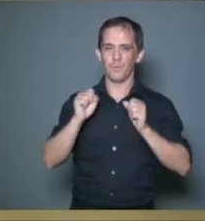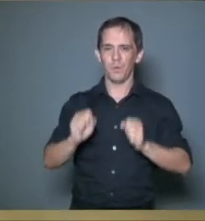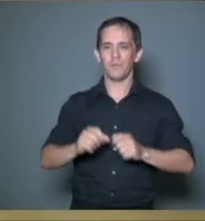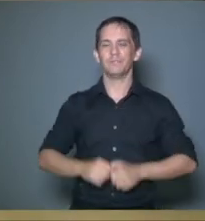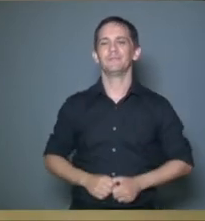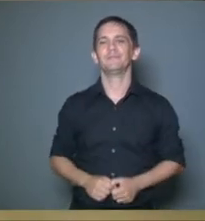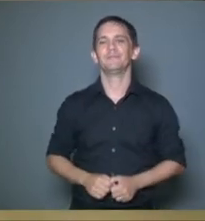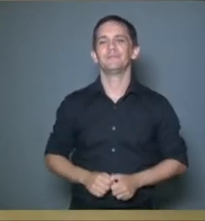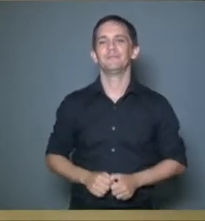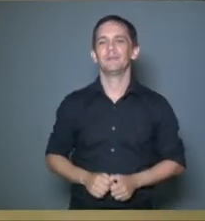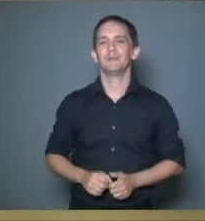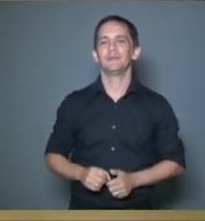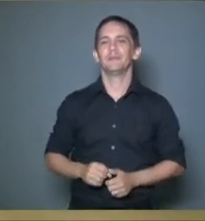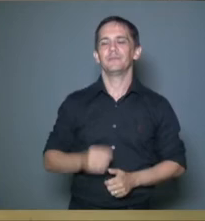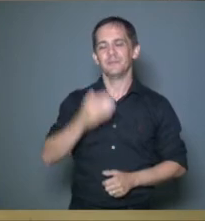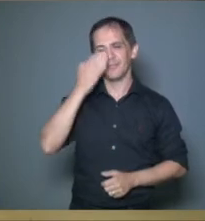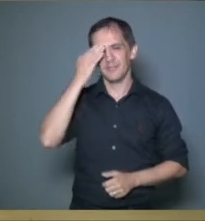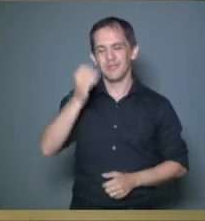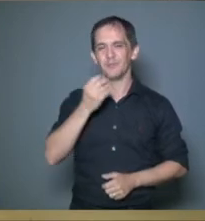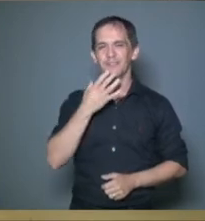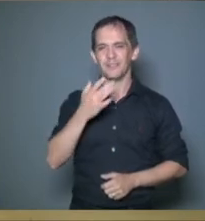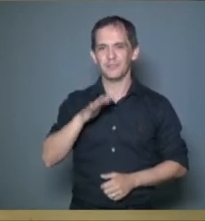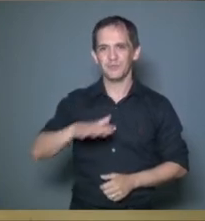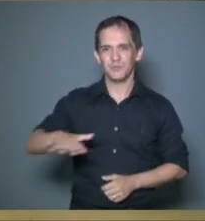question. Thank you very much. Good afternoon, everyone.